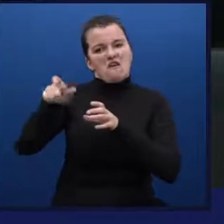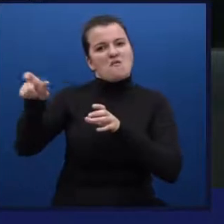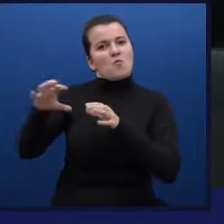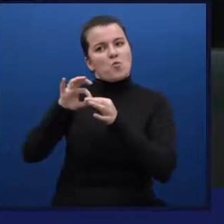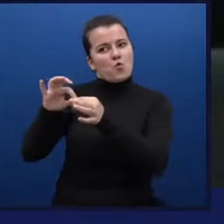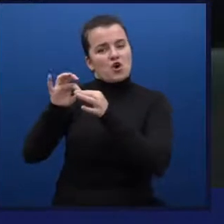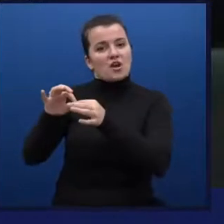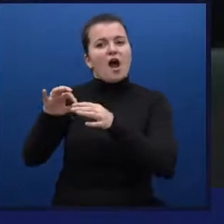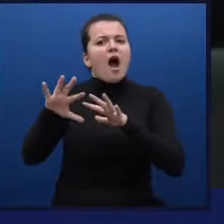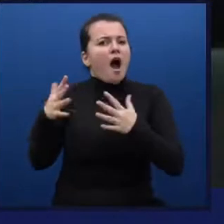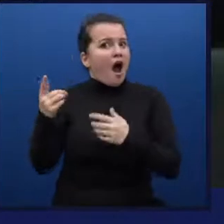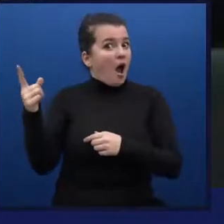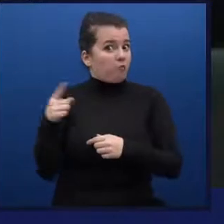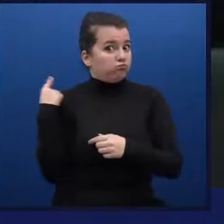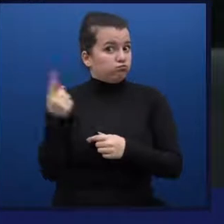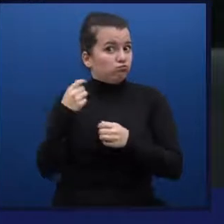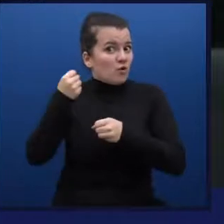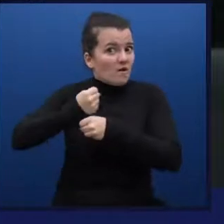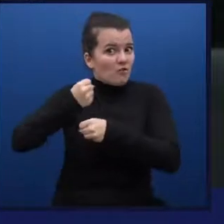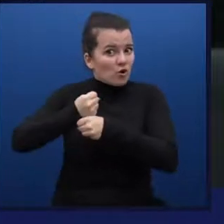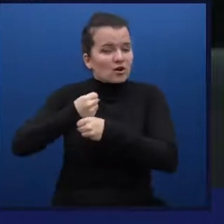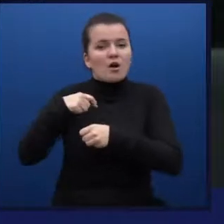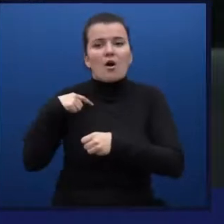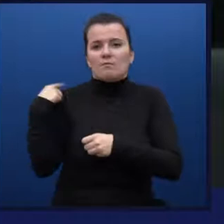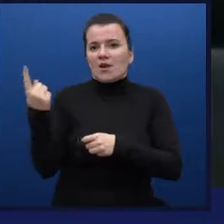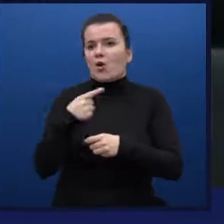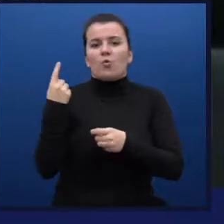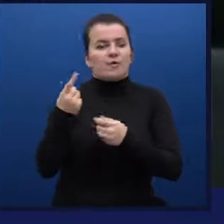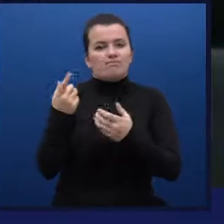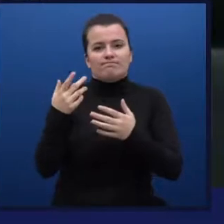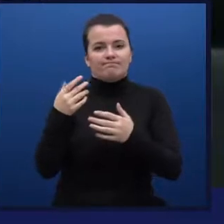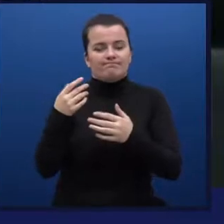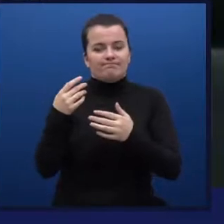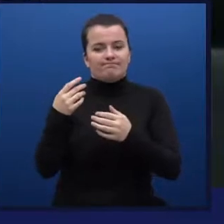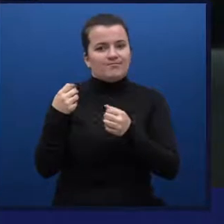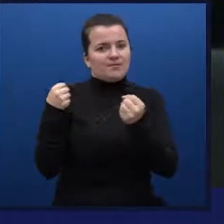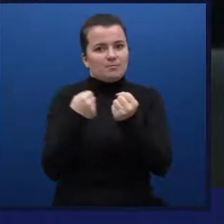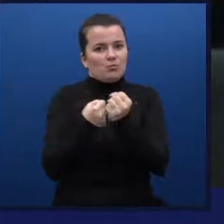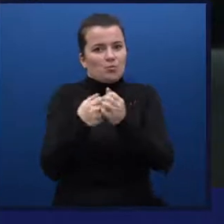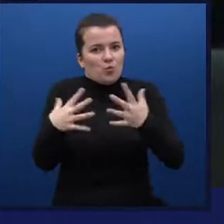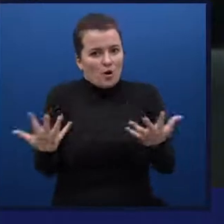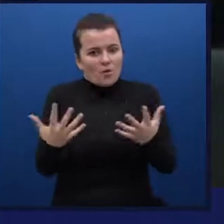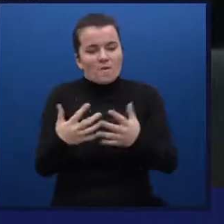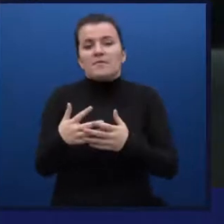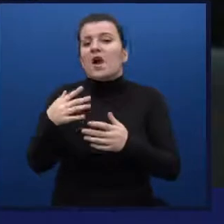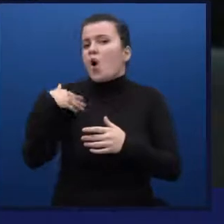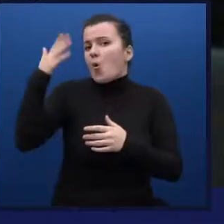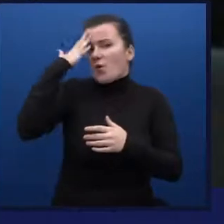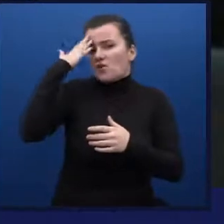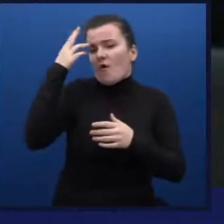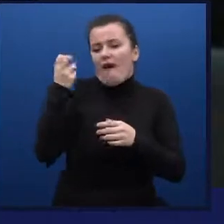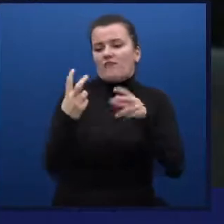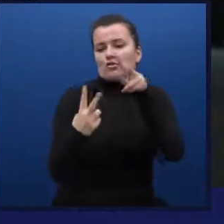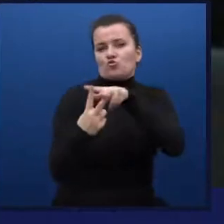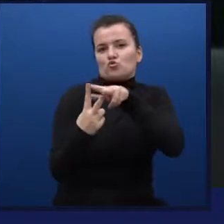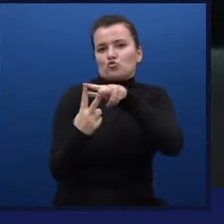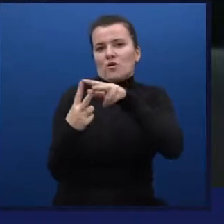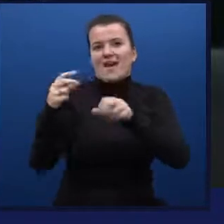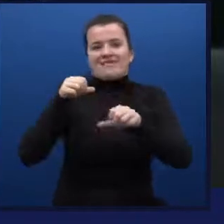doing actually at InfoSupport is we know that there's two kinds of data scientists in the world,